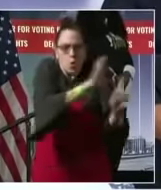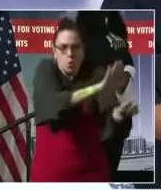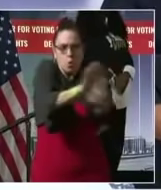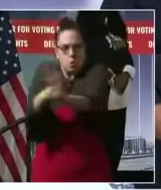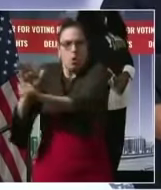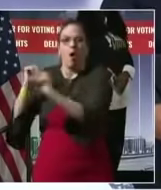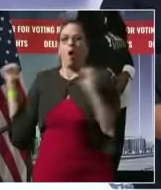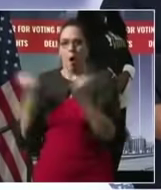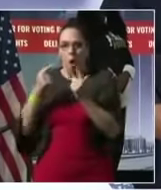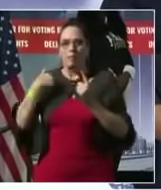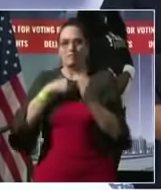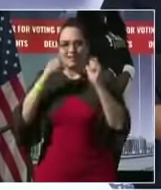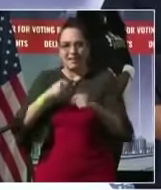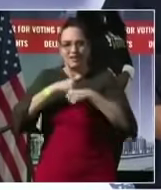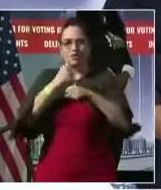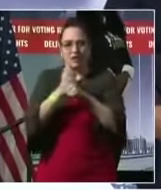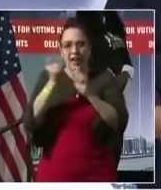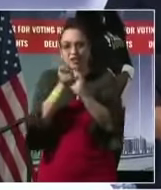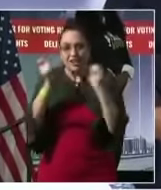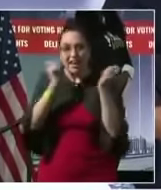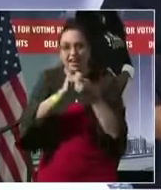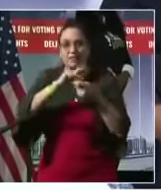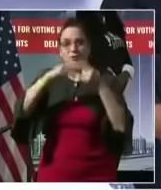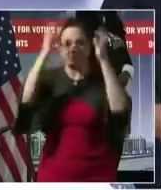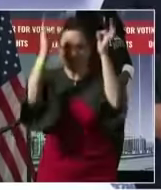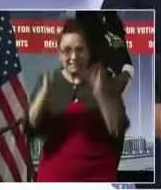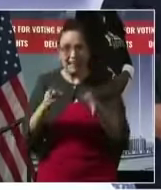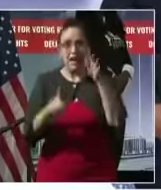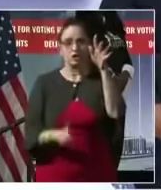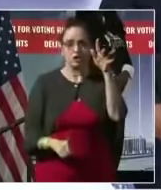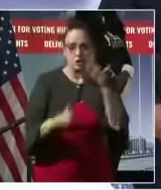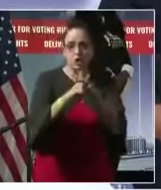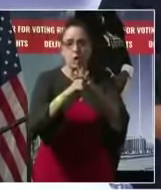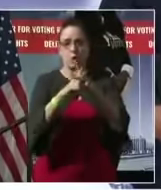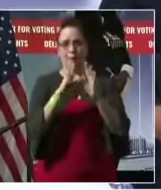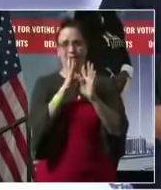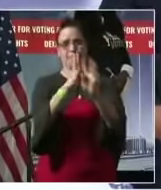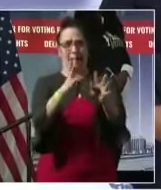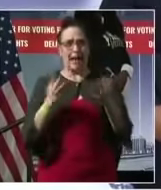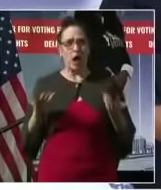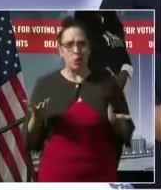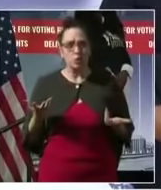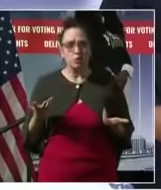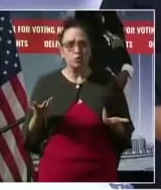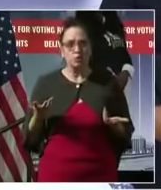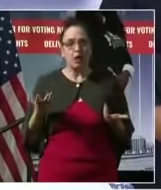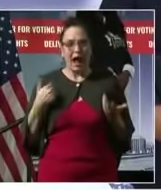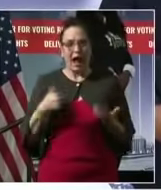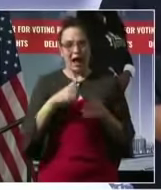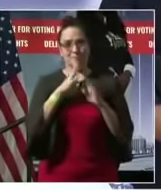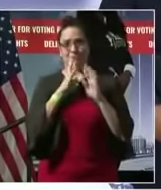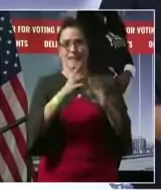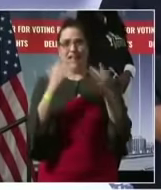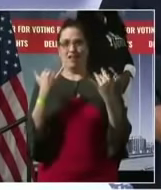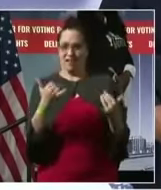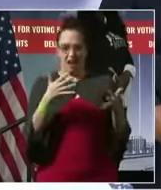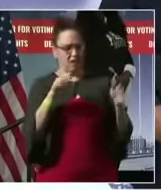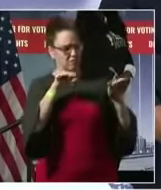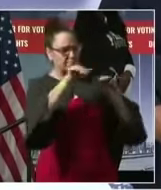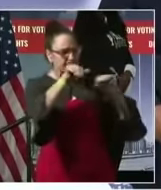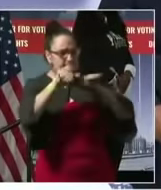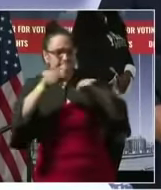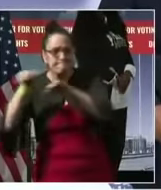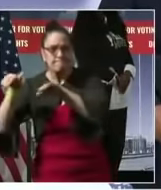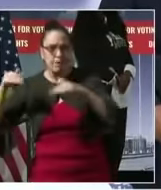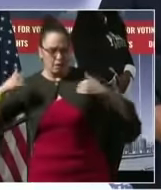create change when we choose to show up and speak out. I'm speaking especially to the young people